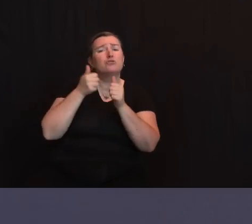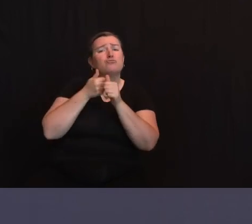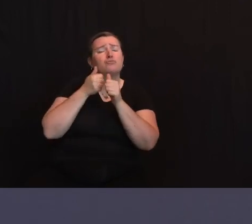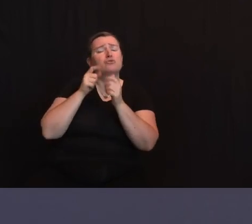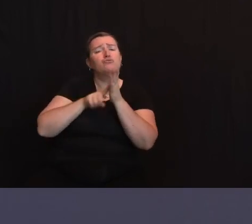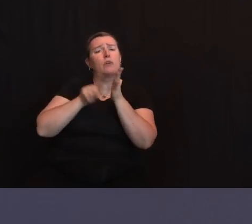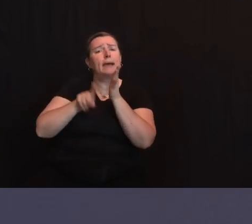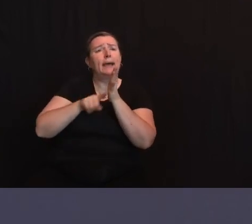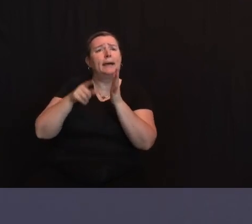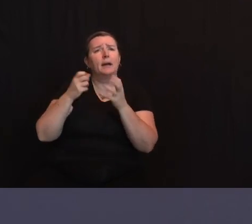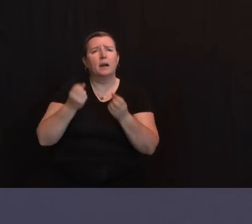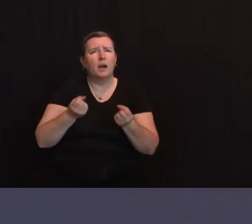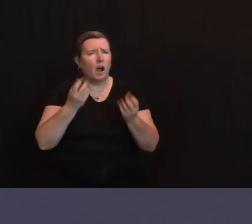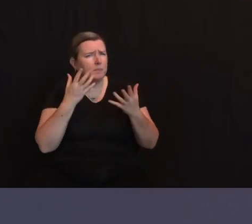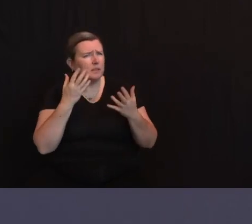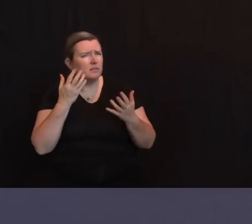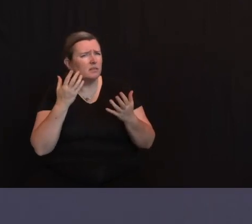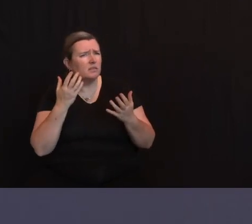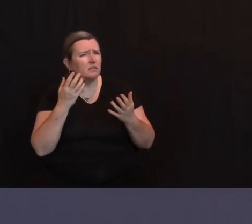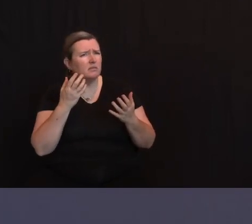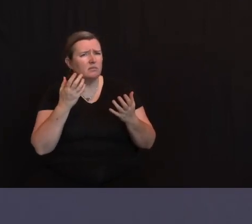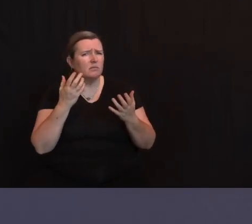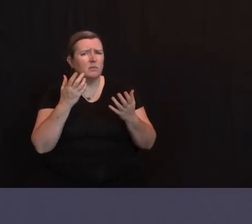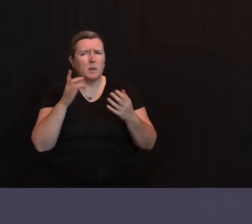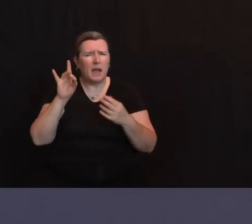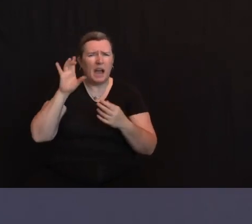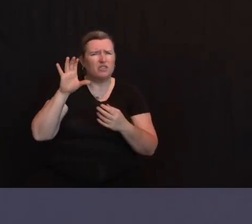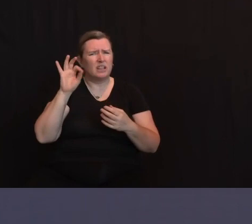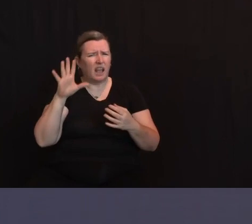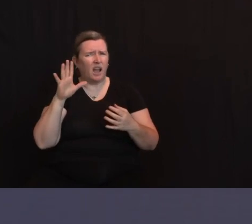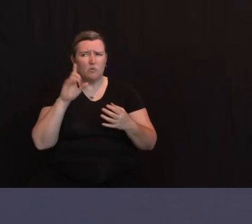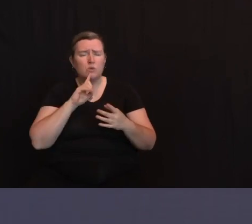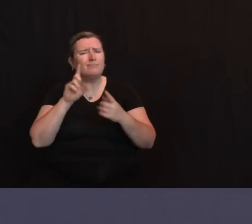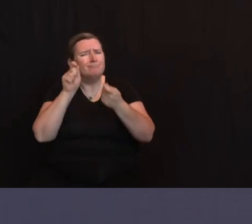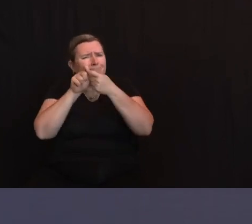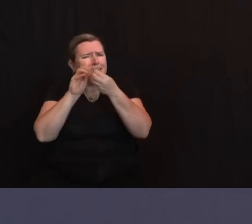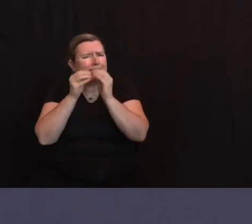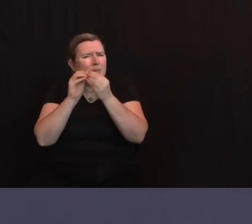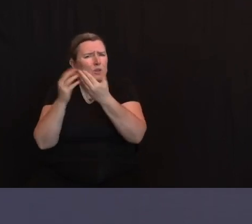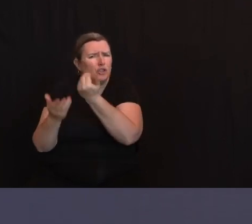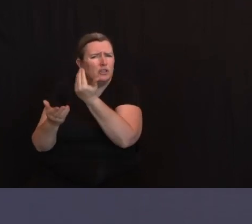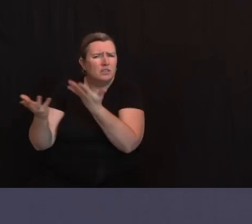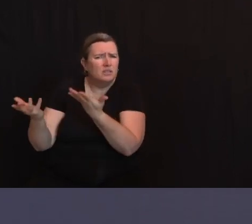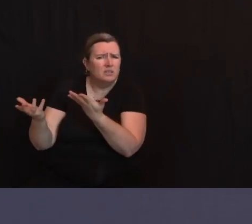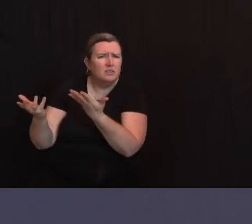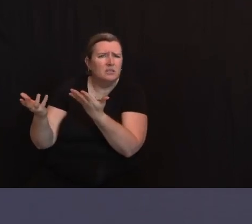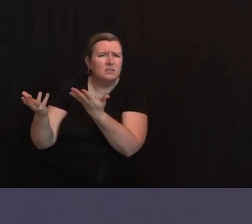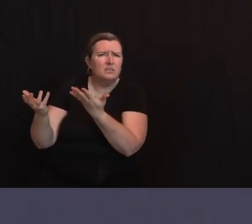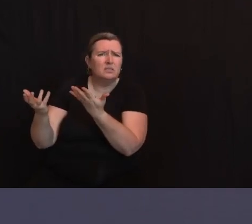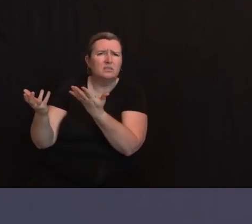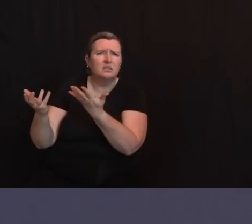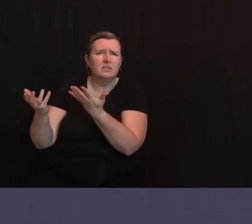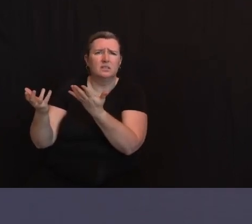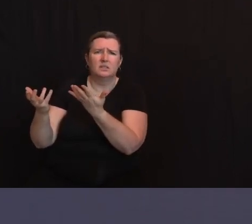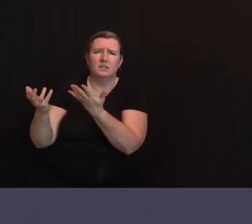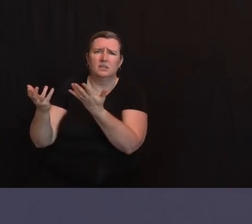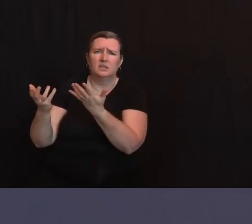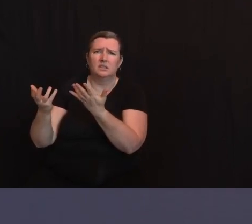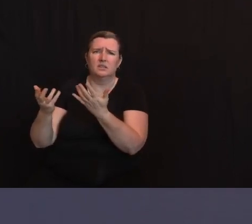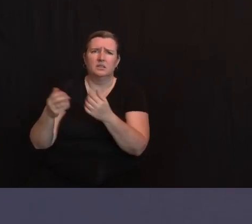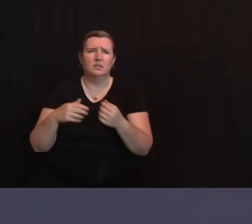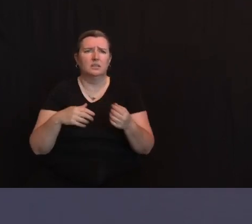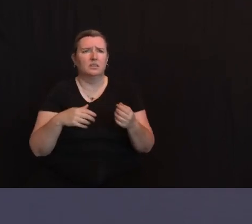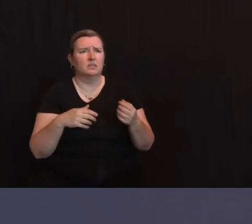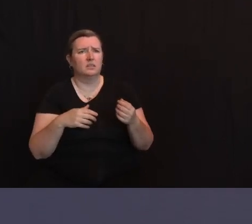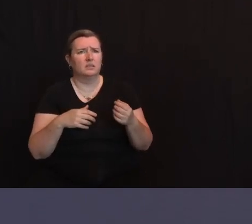are already at work. How many counties are using the ComCare reporting platform, and what does this ComCare data tell you? For example,